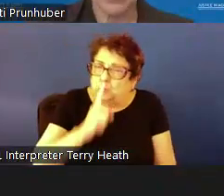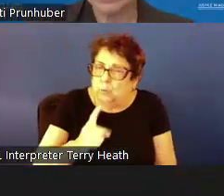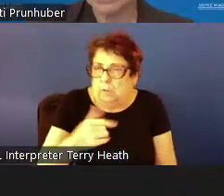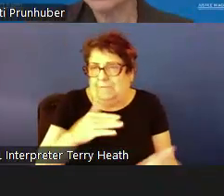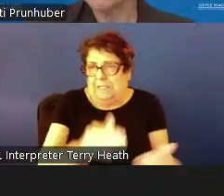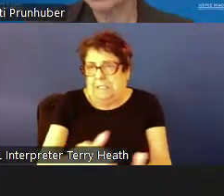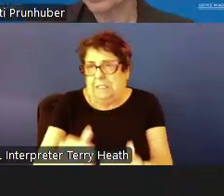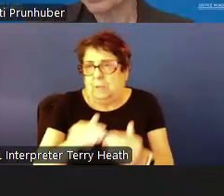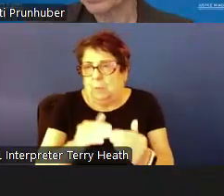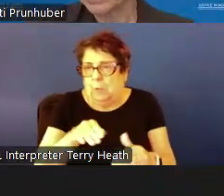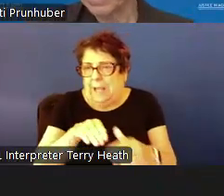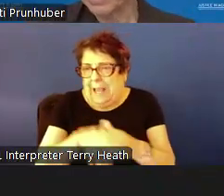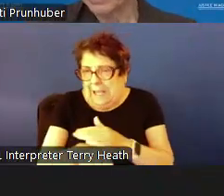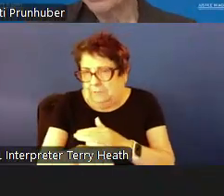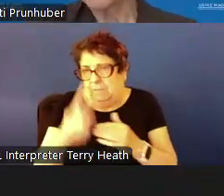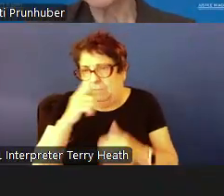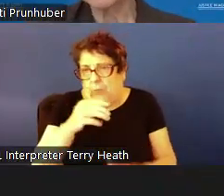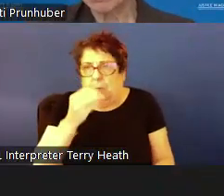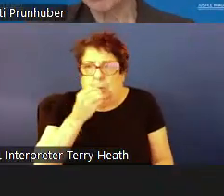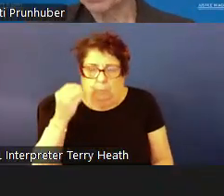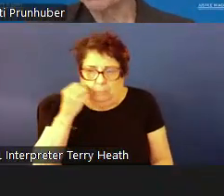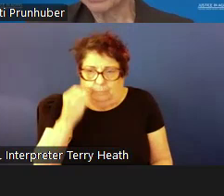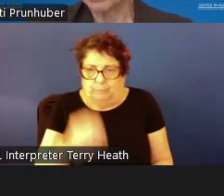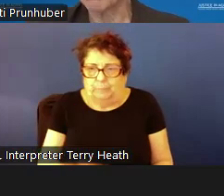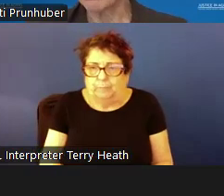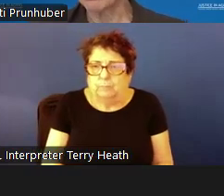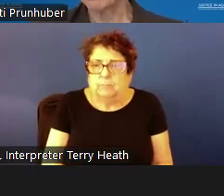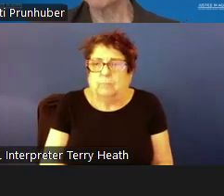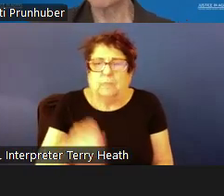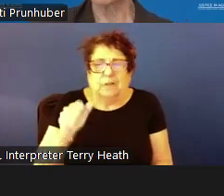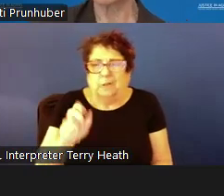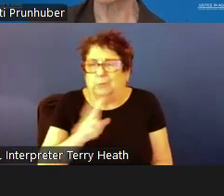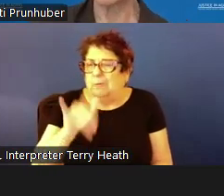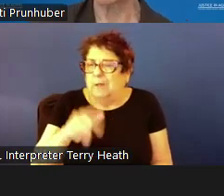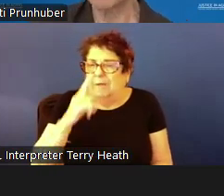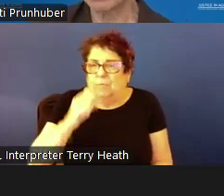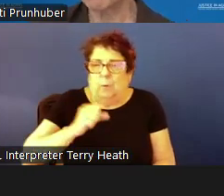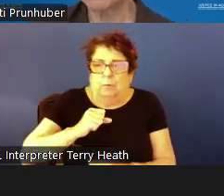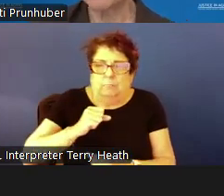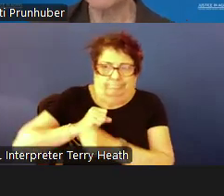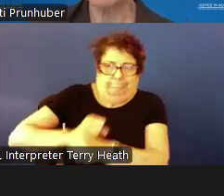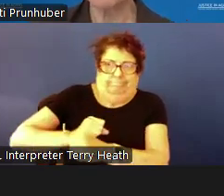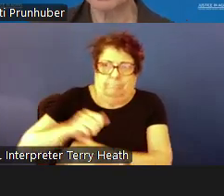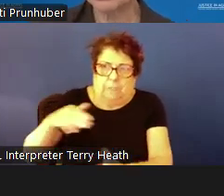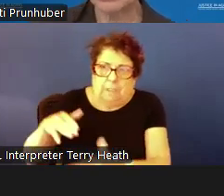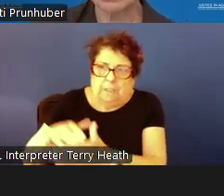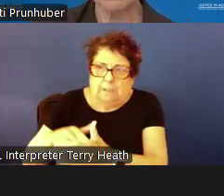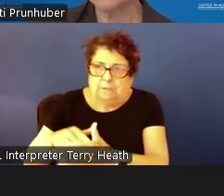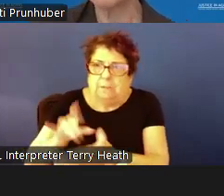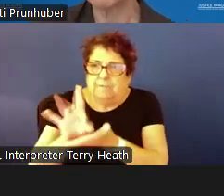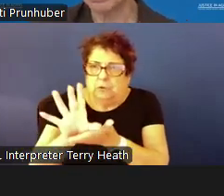tools to defend against evictions. So for example, whether it's needing a ramp into their